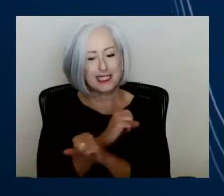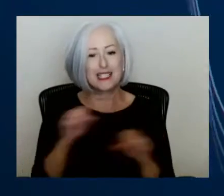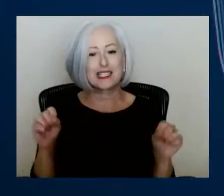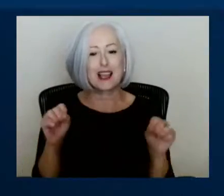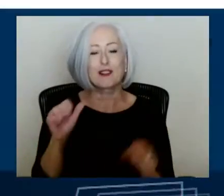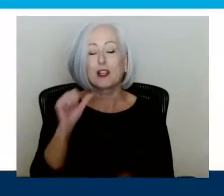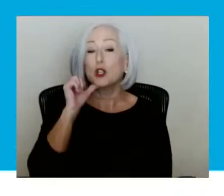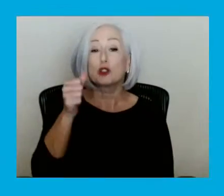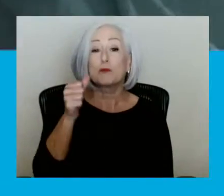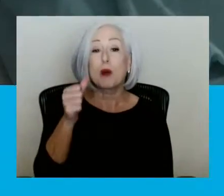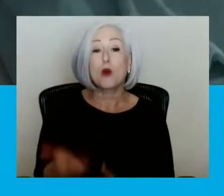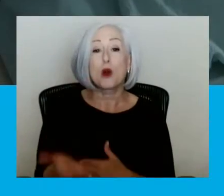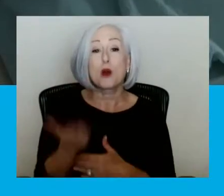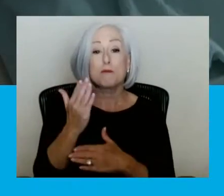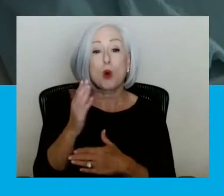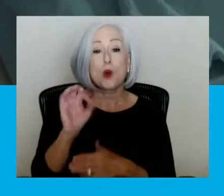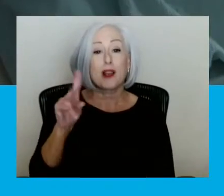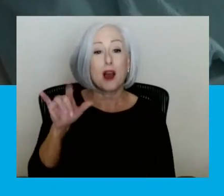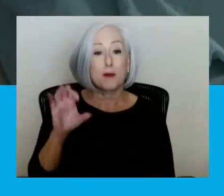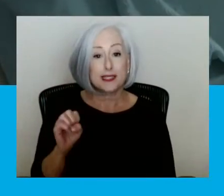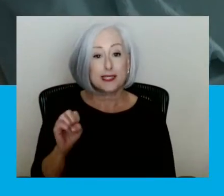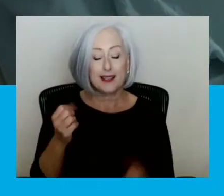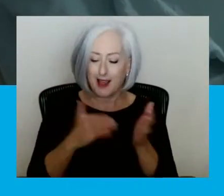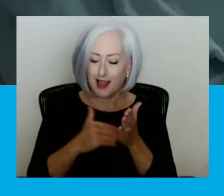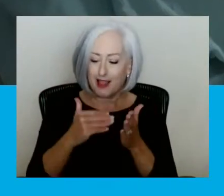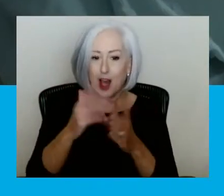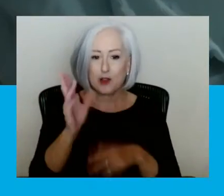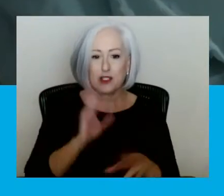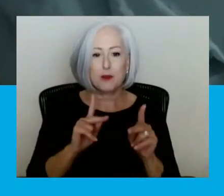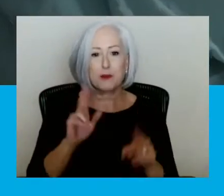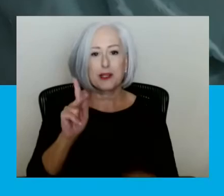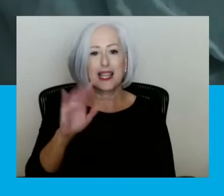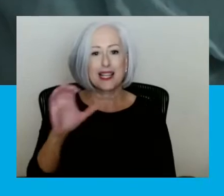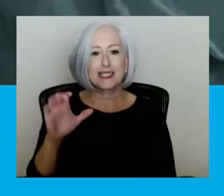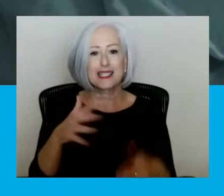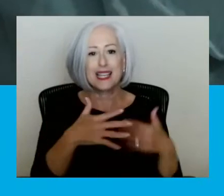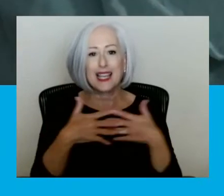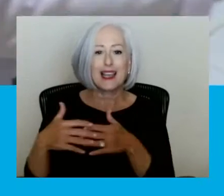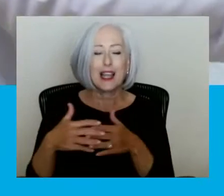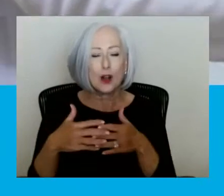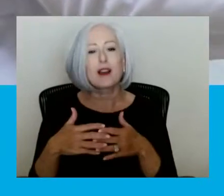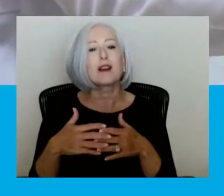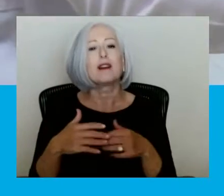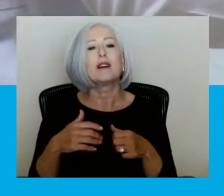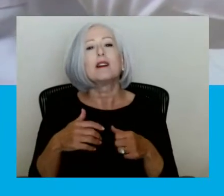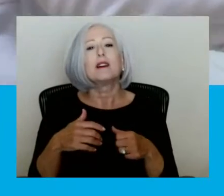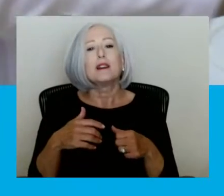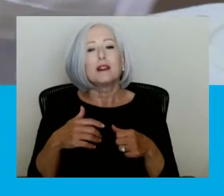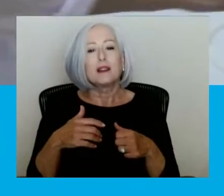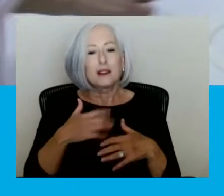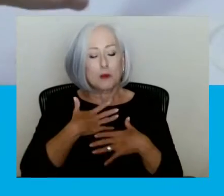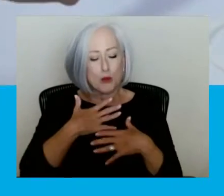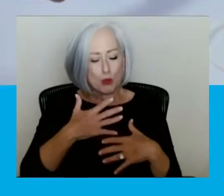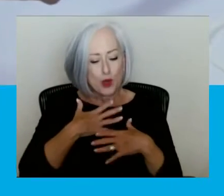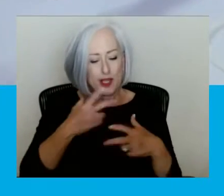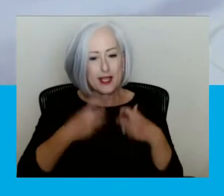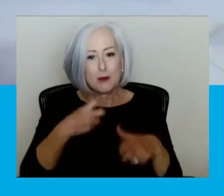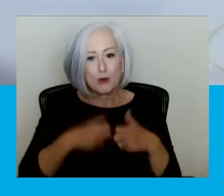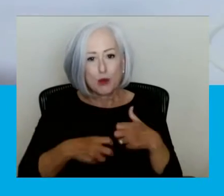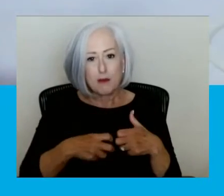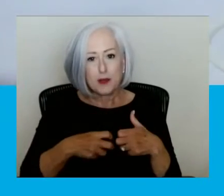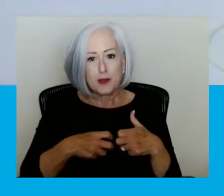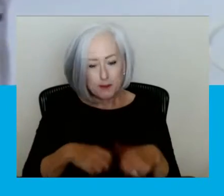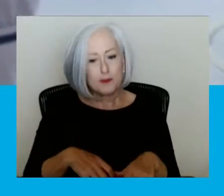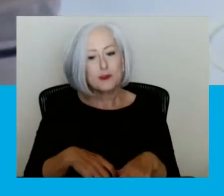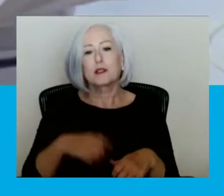Morning Medical Update. Thousands of people in the metro facing breathing problems and brain fog daily due to COVID. And many long